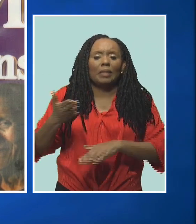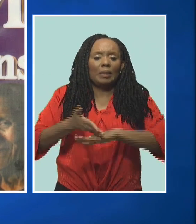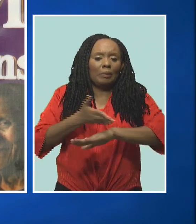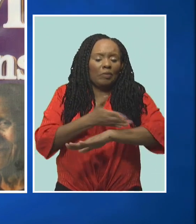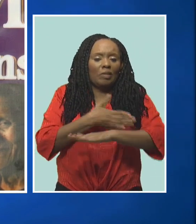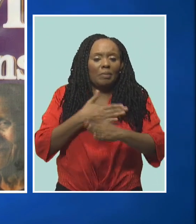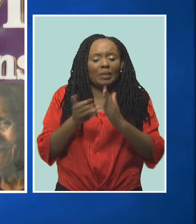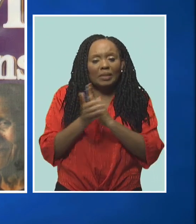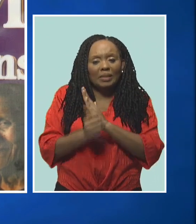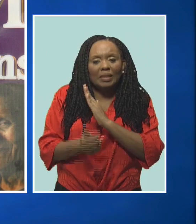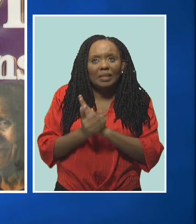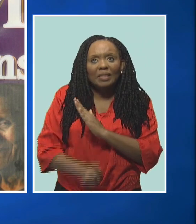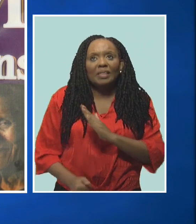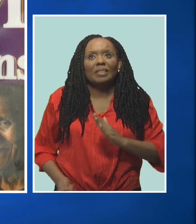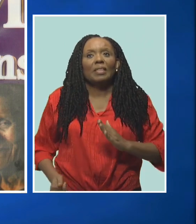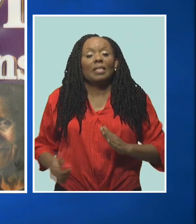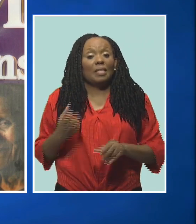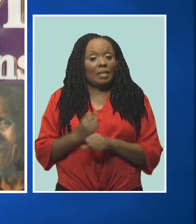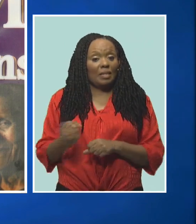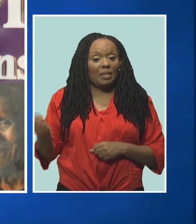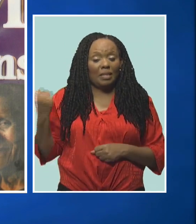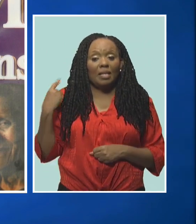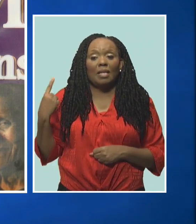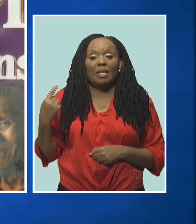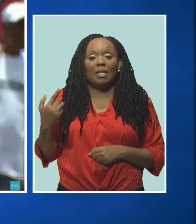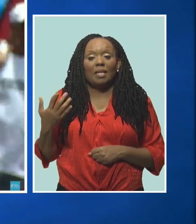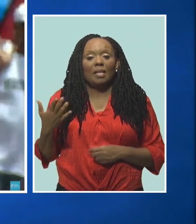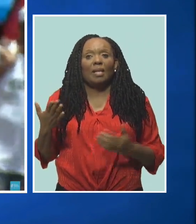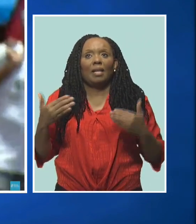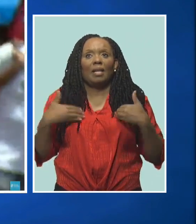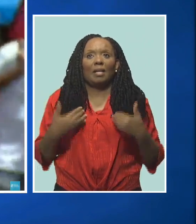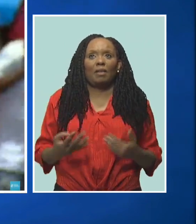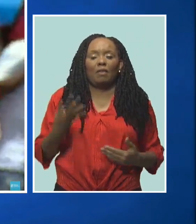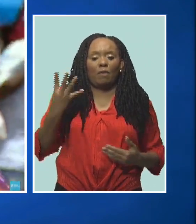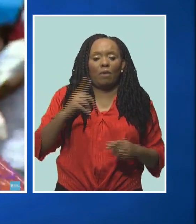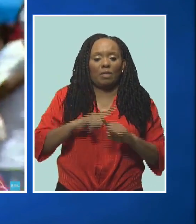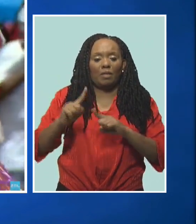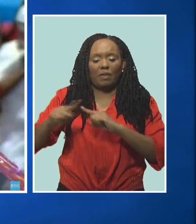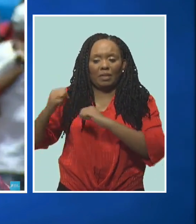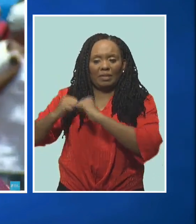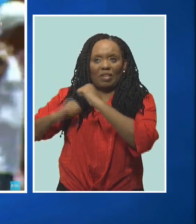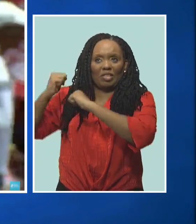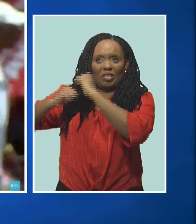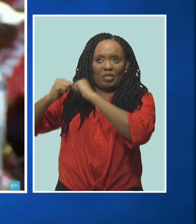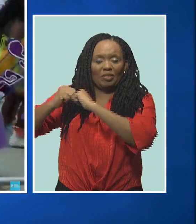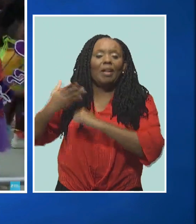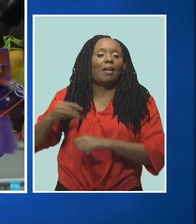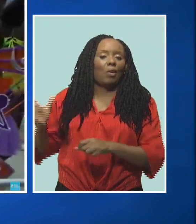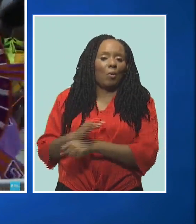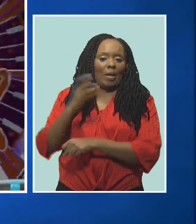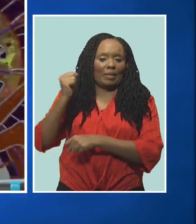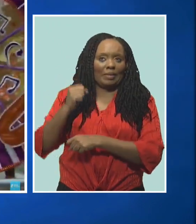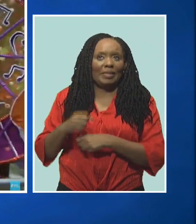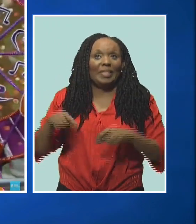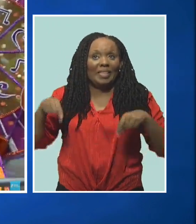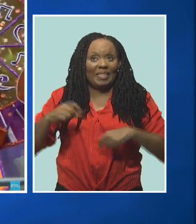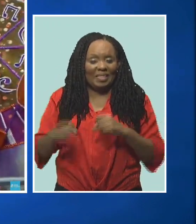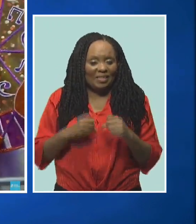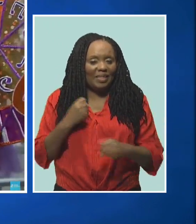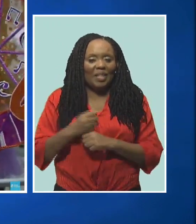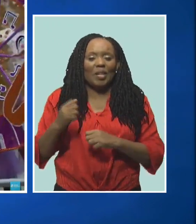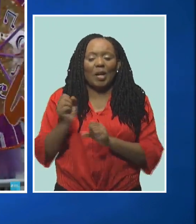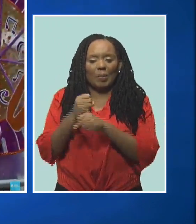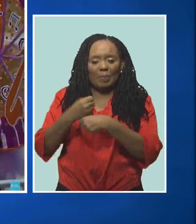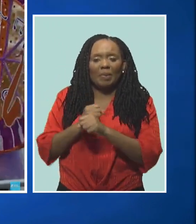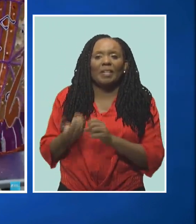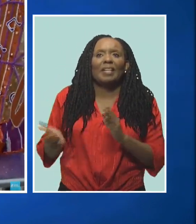and when I put up the last year, I put up 4 structures and they won. This year, included 2 more structures, and I